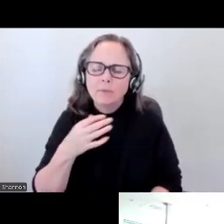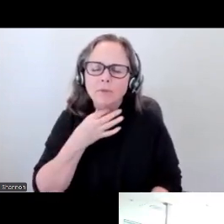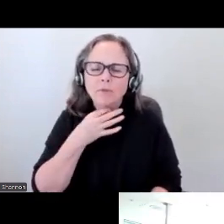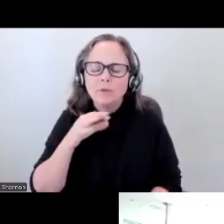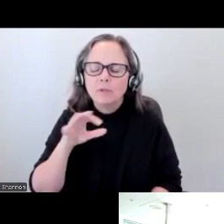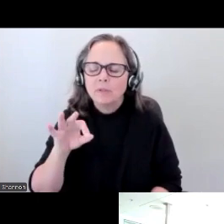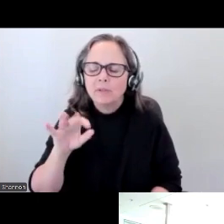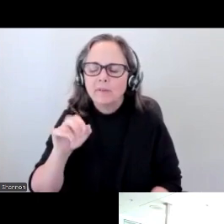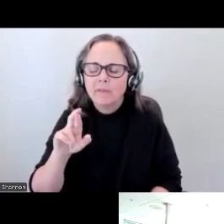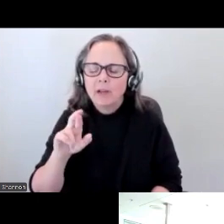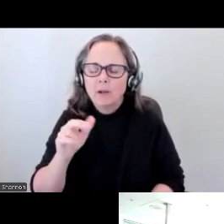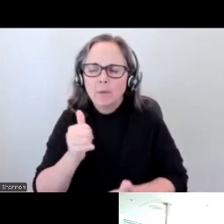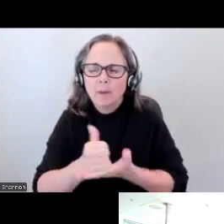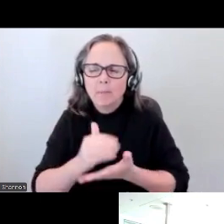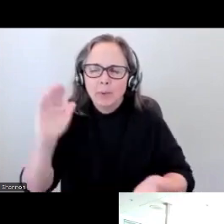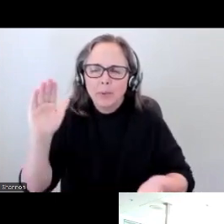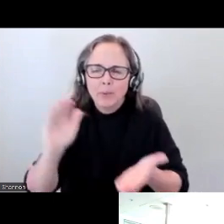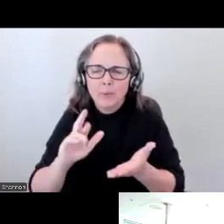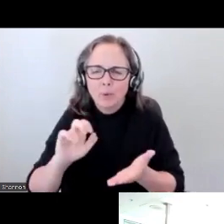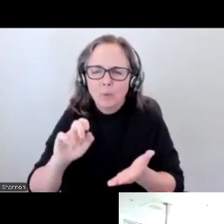colorectal cancer risk?